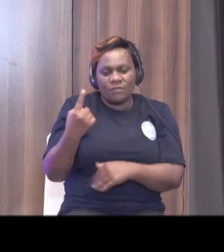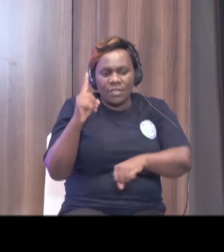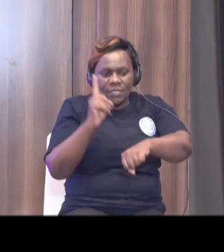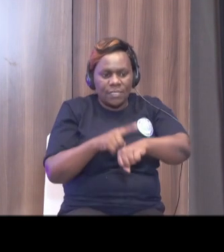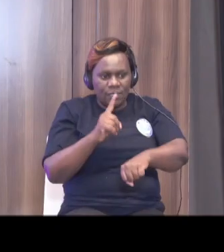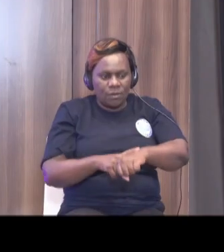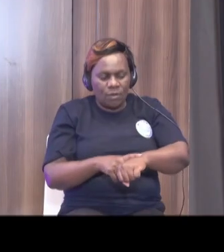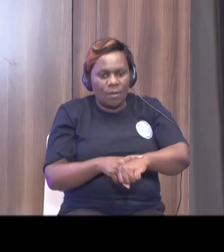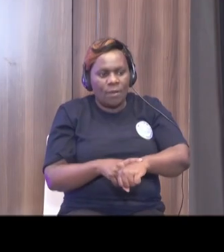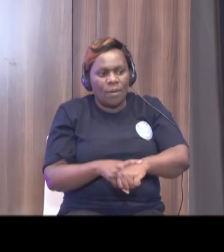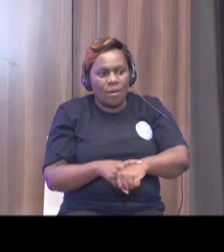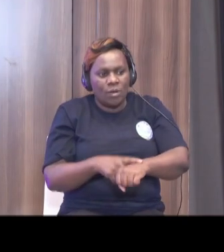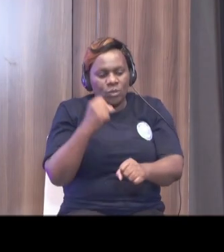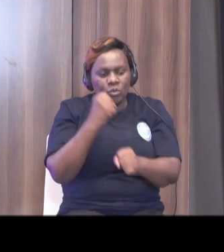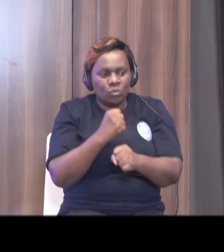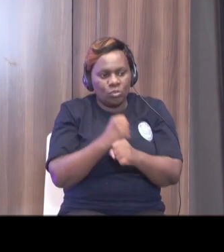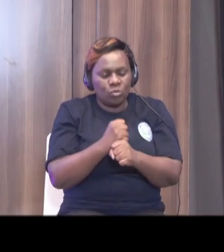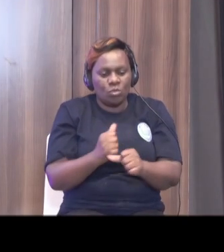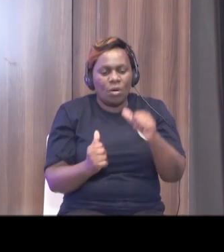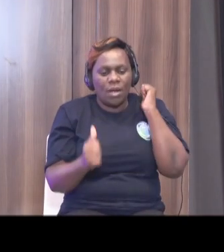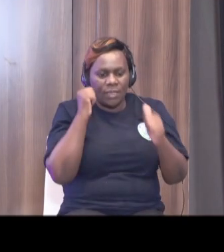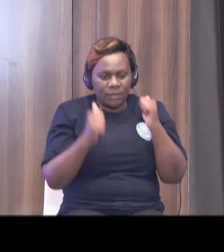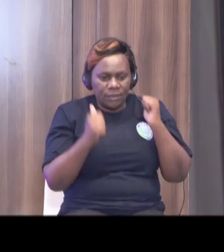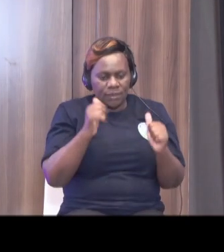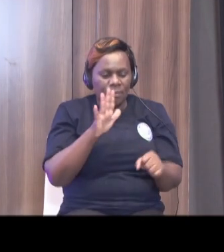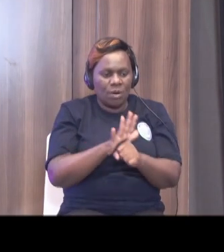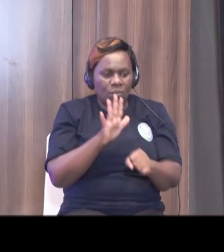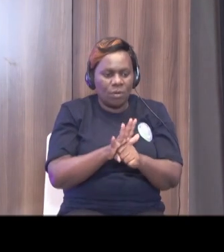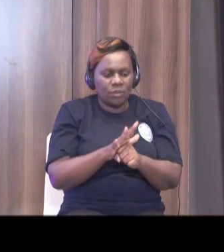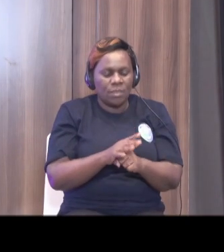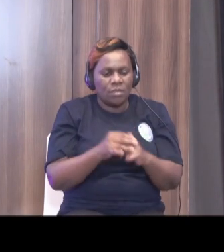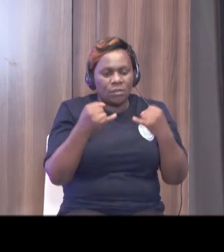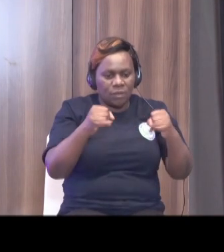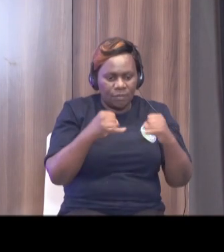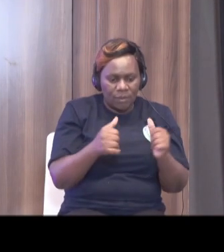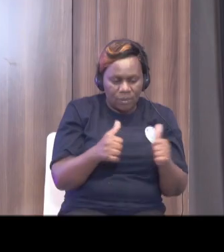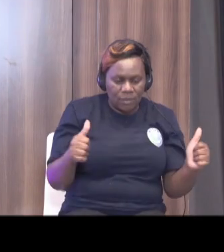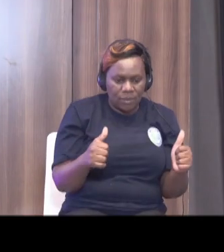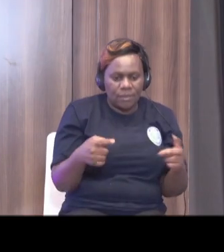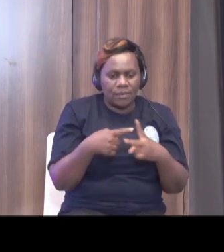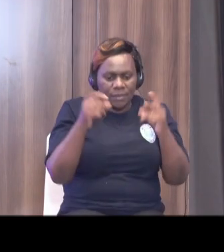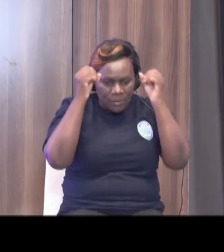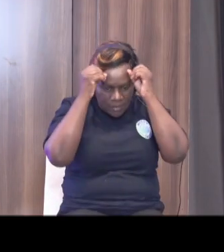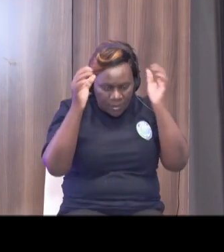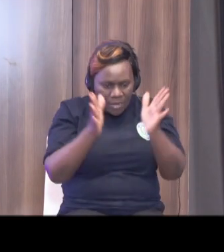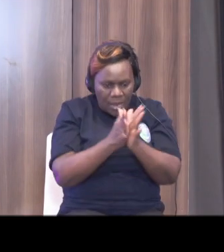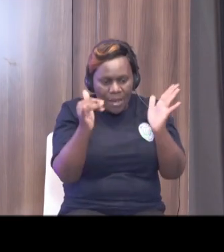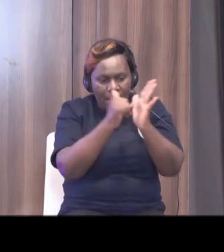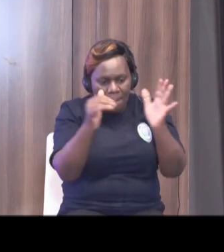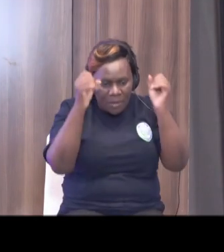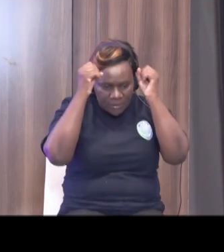several research groups conducted in Argentina multiple effectiveness and study and impact